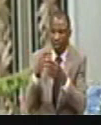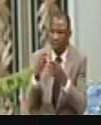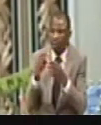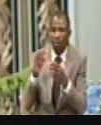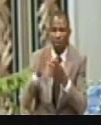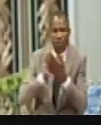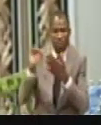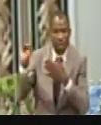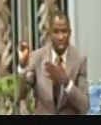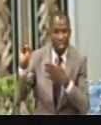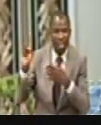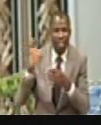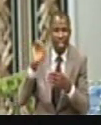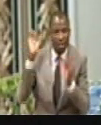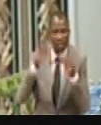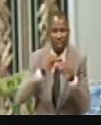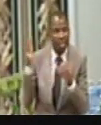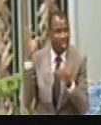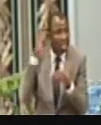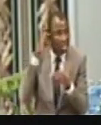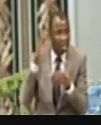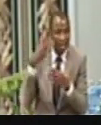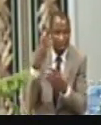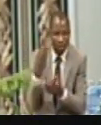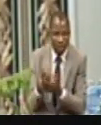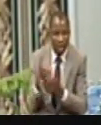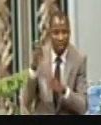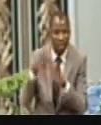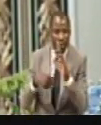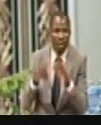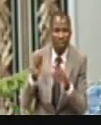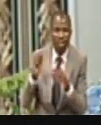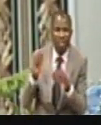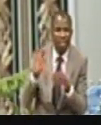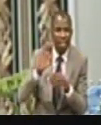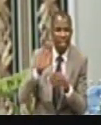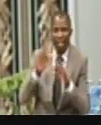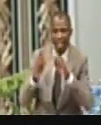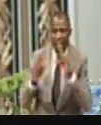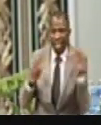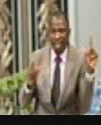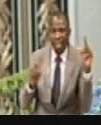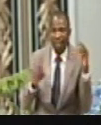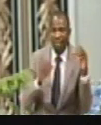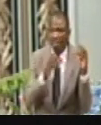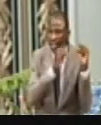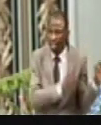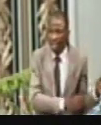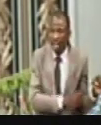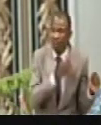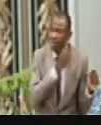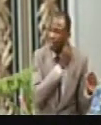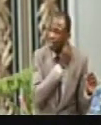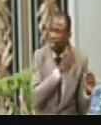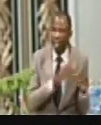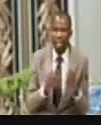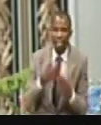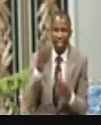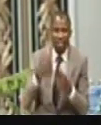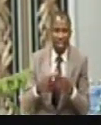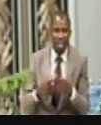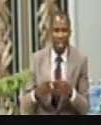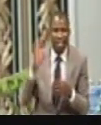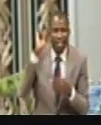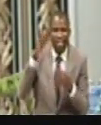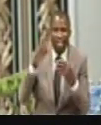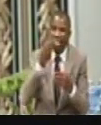last week Friday, I've been having this pain in my ear. I don't eat to the left side of my mouth. And then during the prayers, I didn't touch my ears last